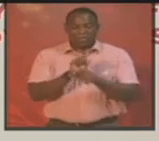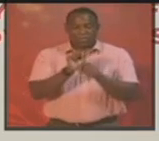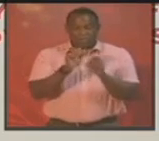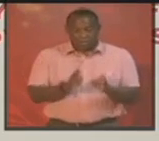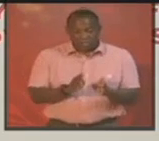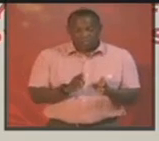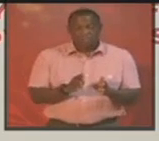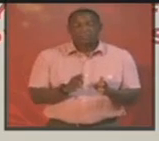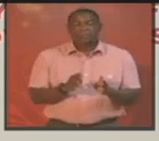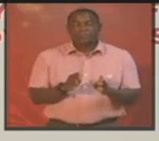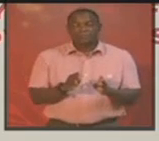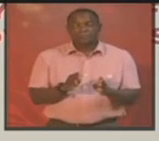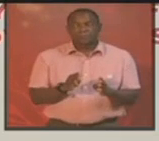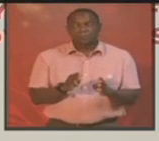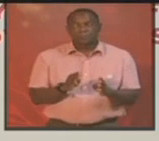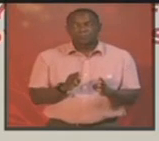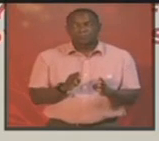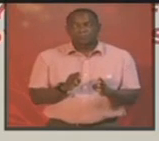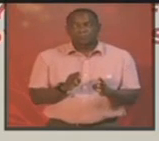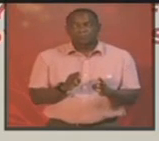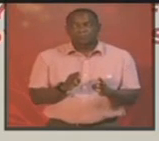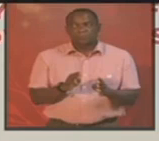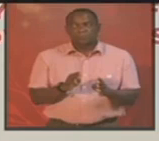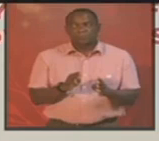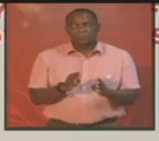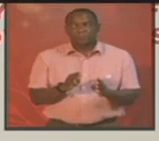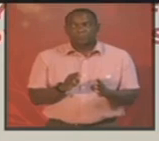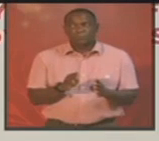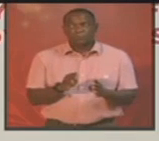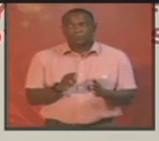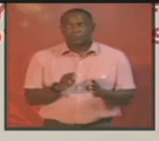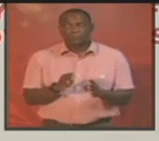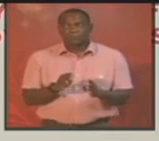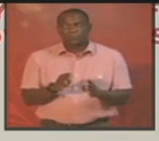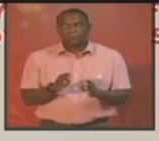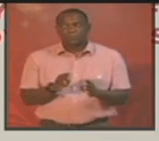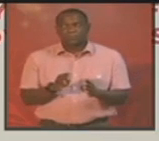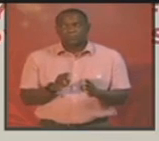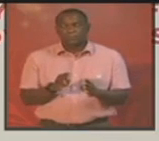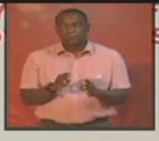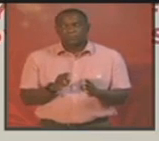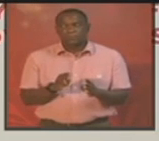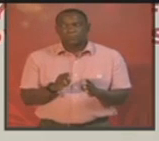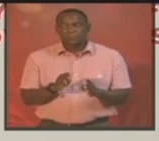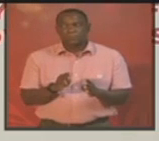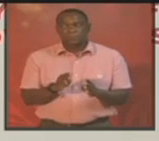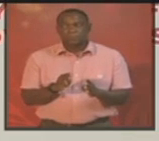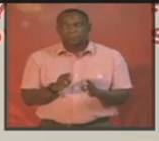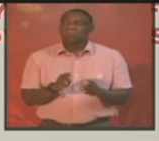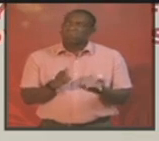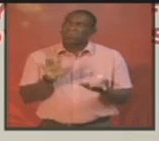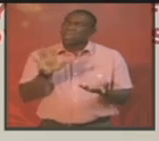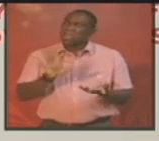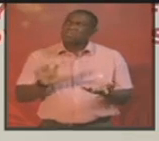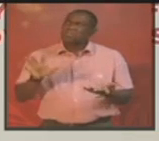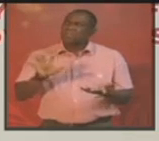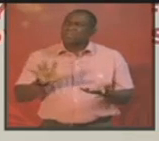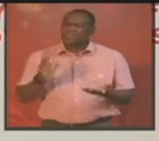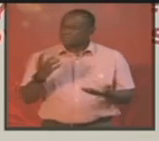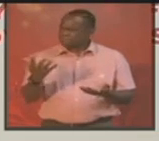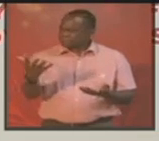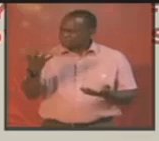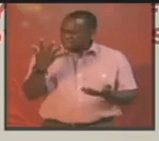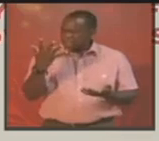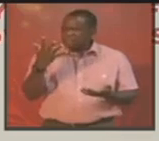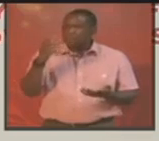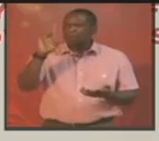outside of this first 1,000 that we are doing. We estimate across the 5 RHAs, there are about